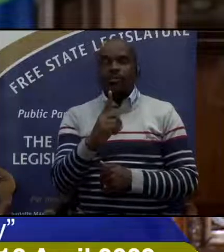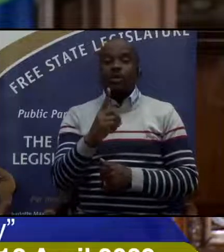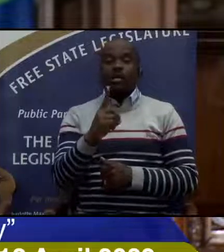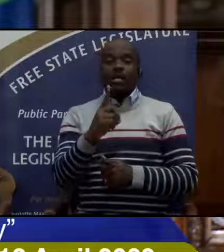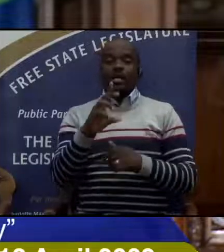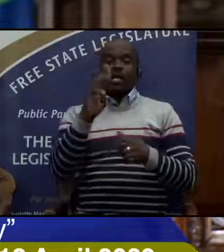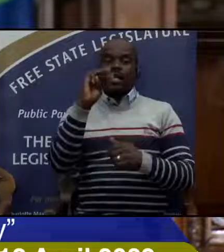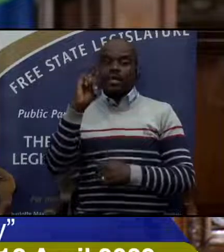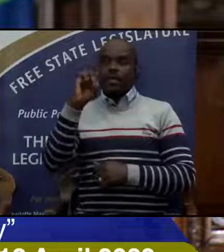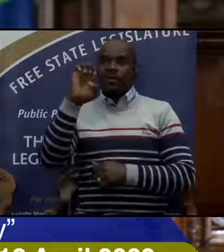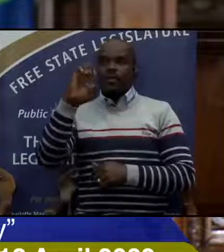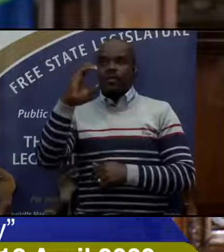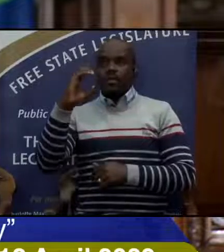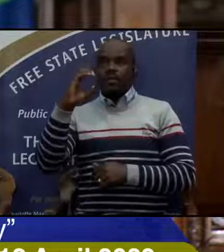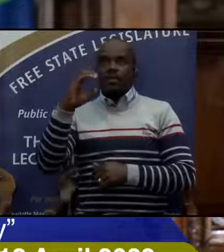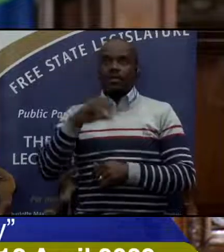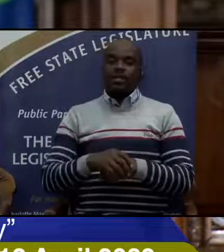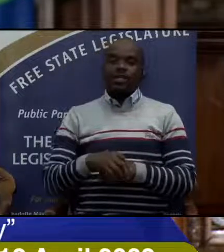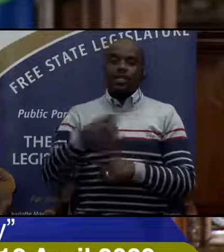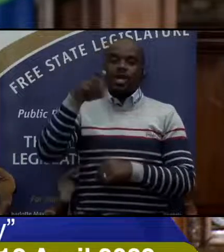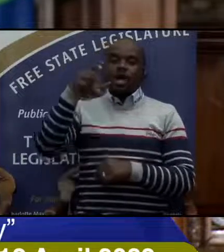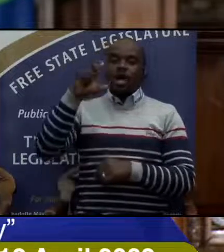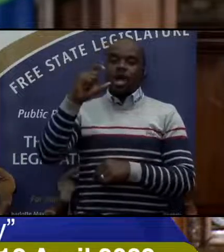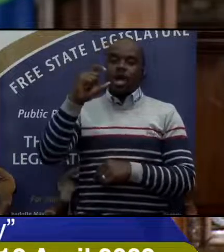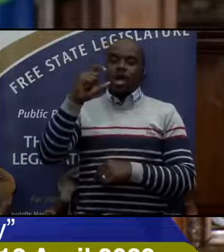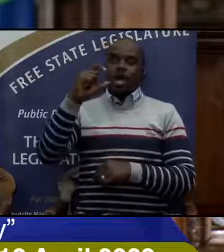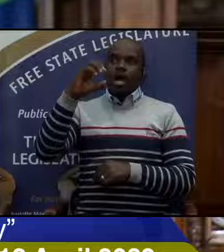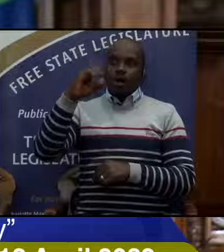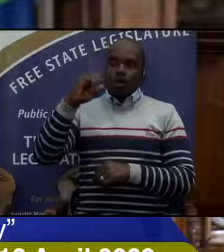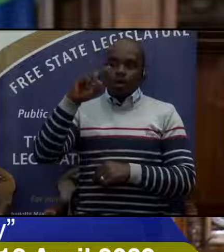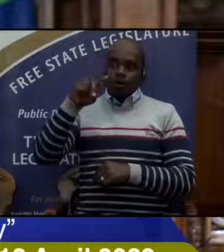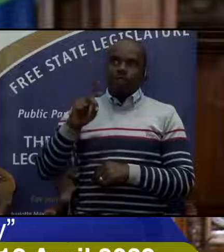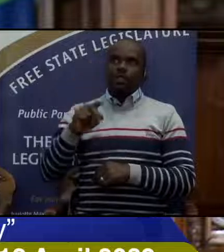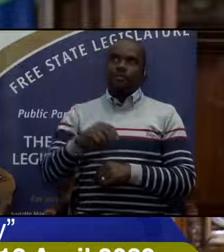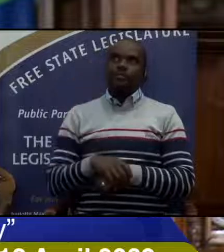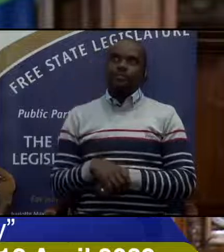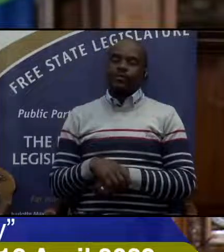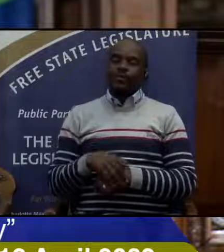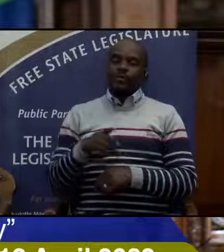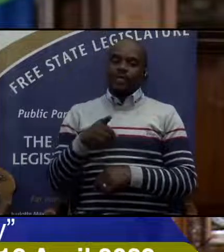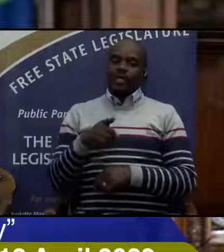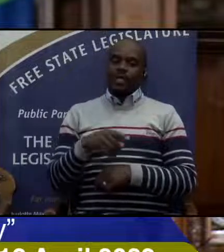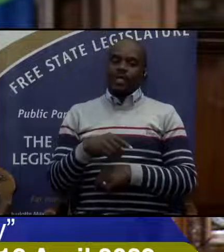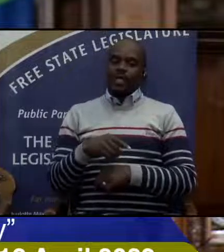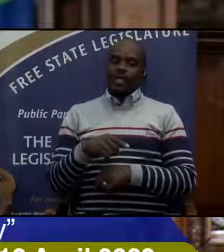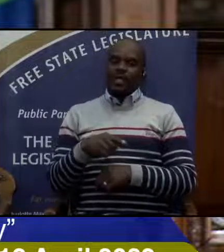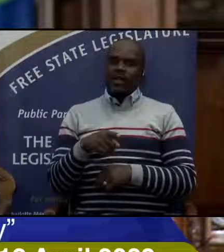mapped water for the past 5 years.